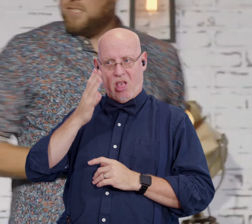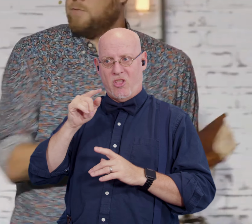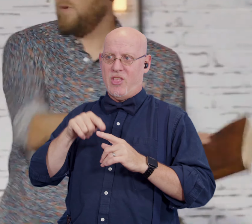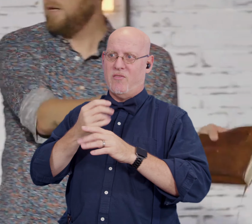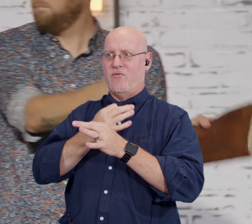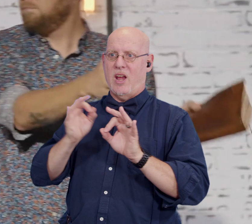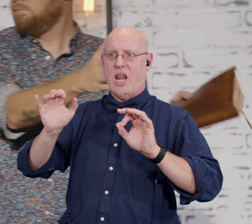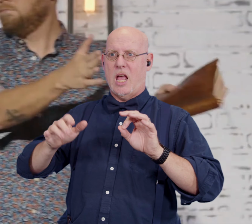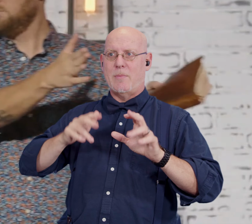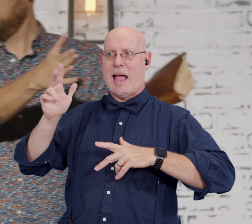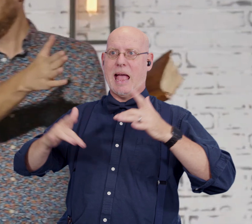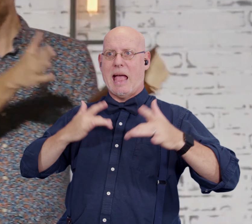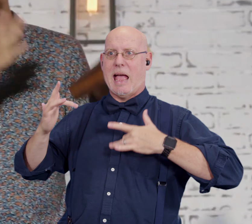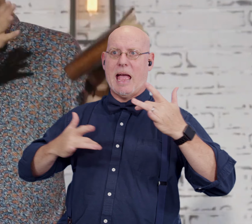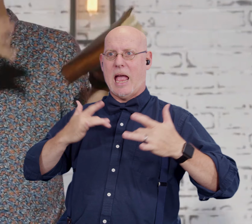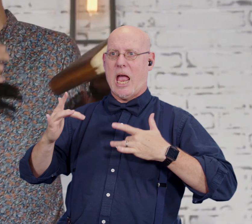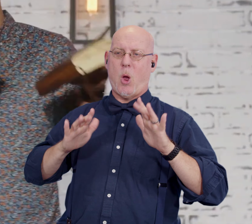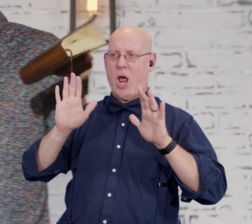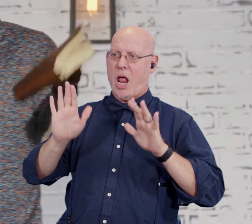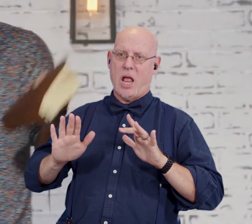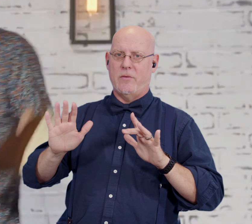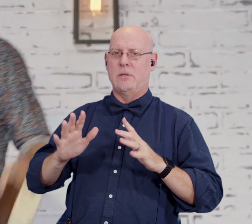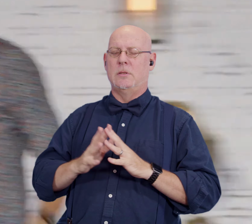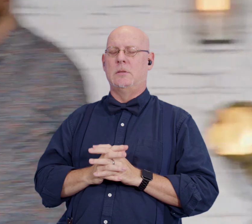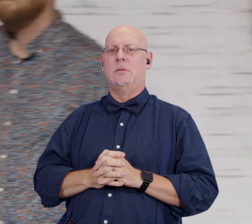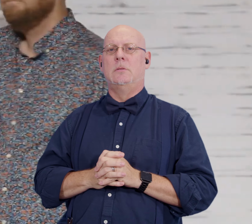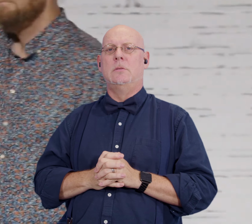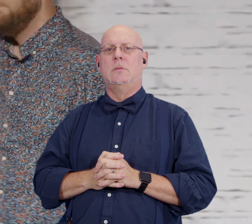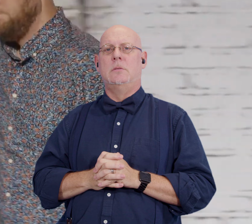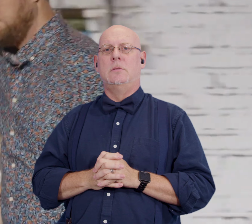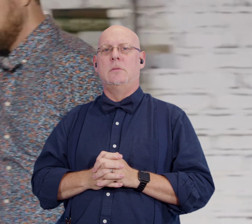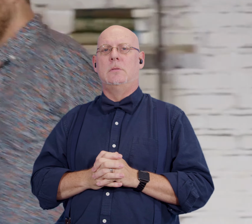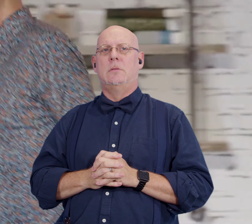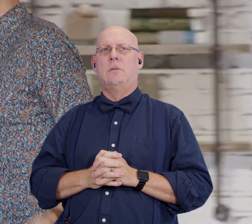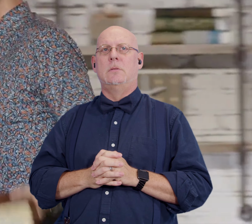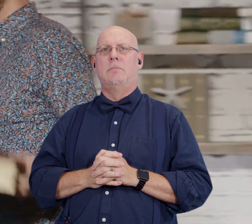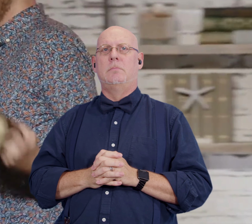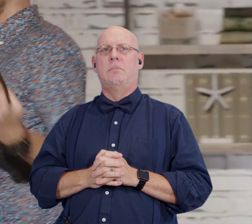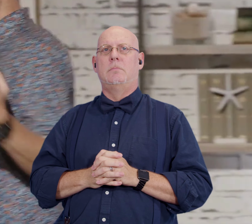telling her, this is freedom. This is excitement. This is enthusiasm.